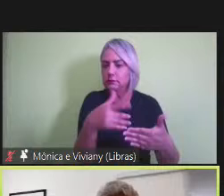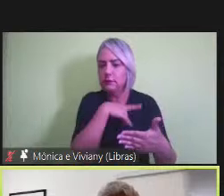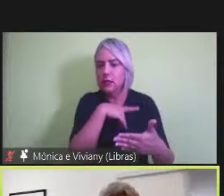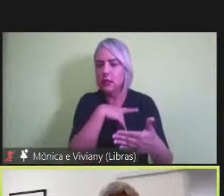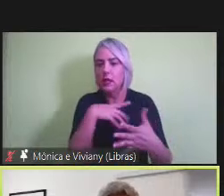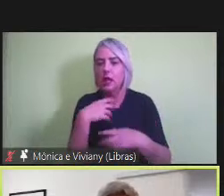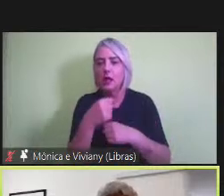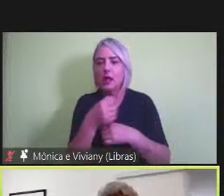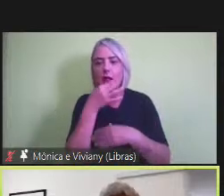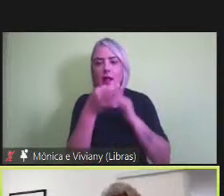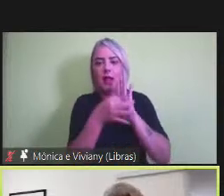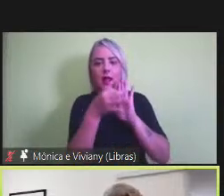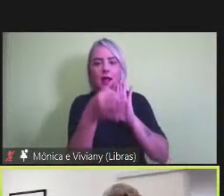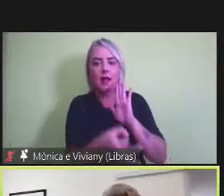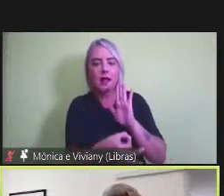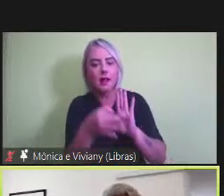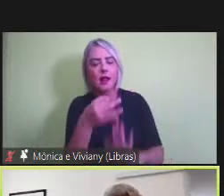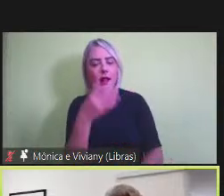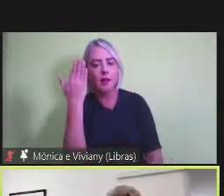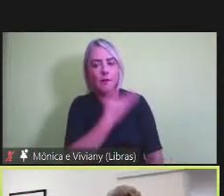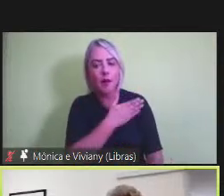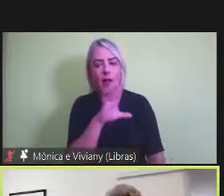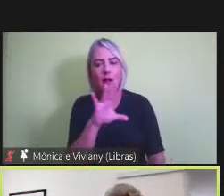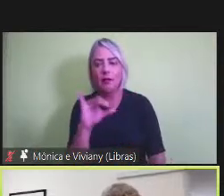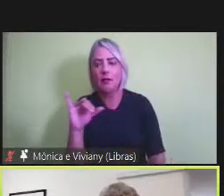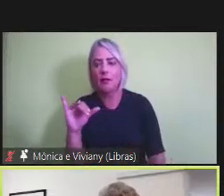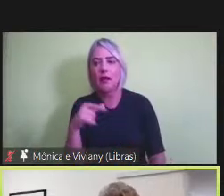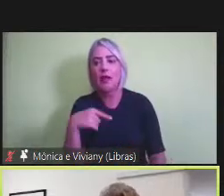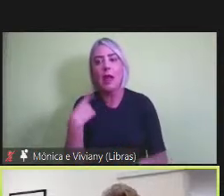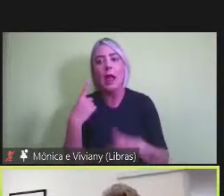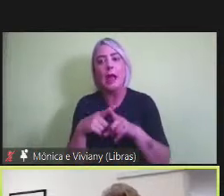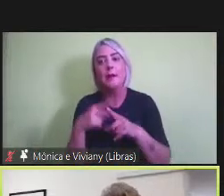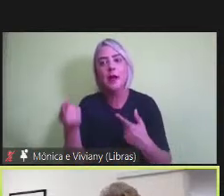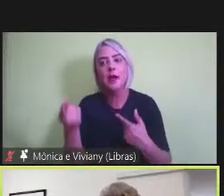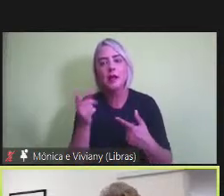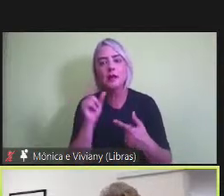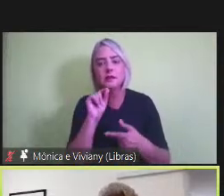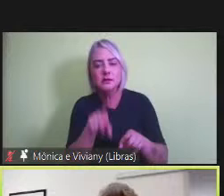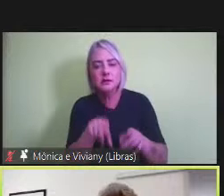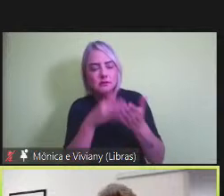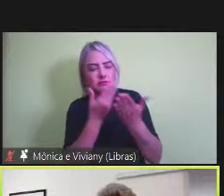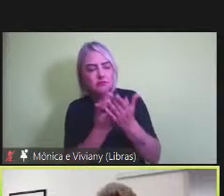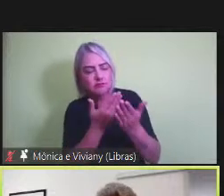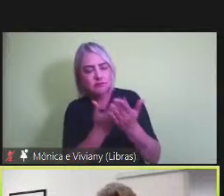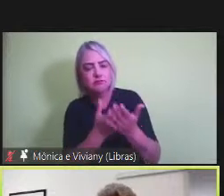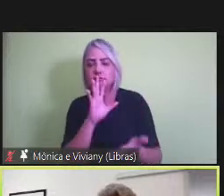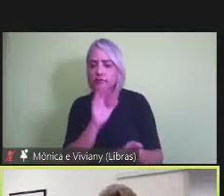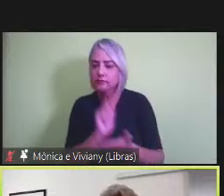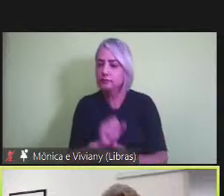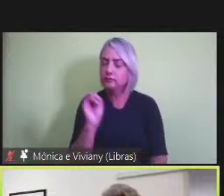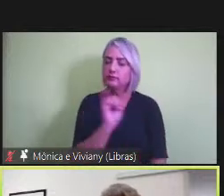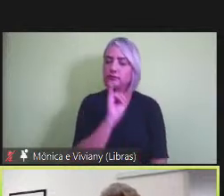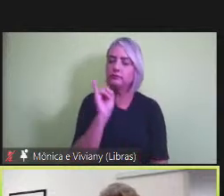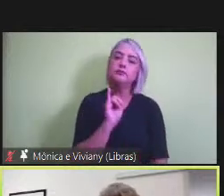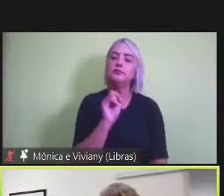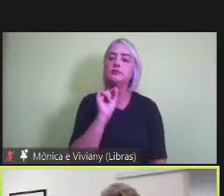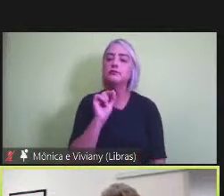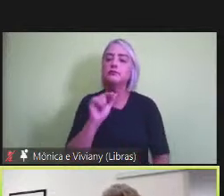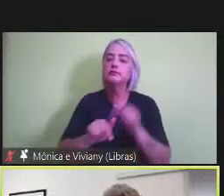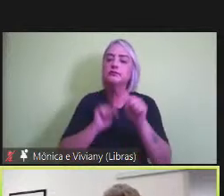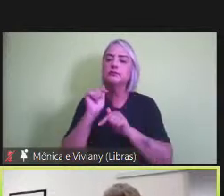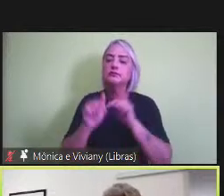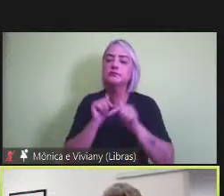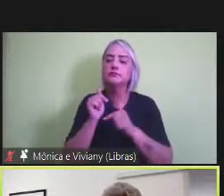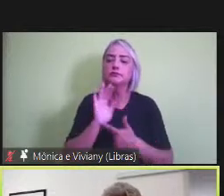far from having a lot of scientific evidences which are conclusive, but there are robust studies that